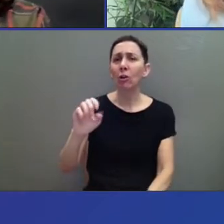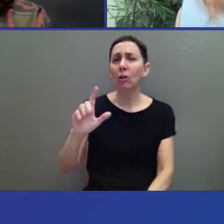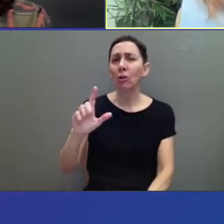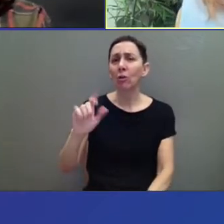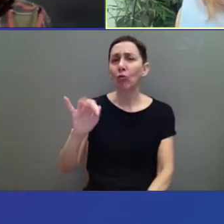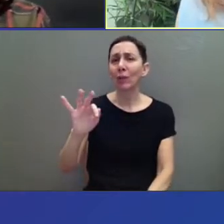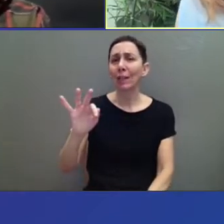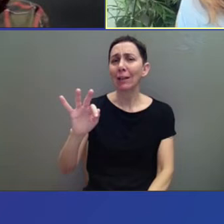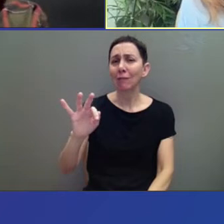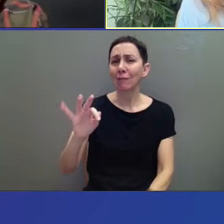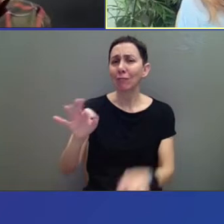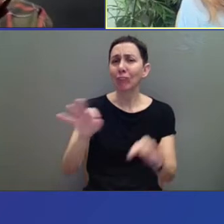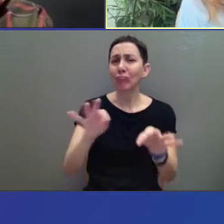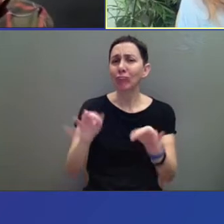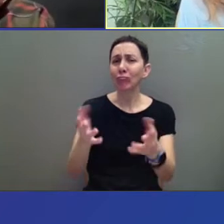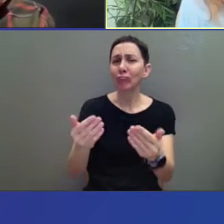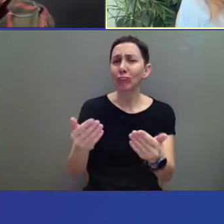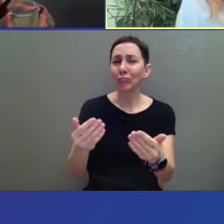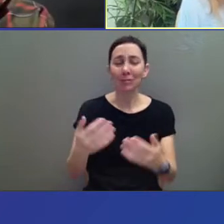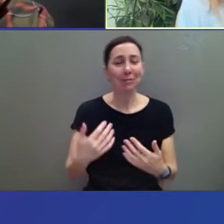Woo! No pressure.